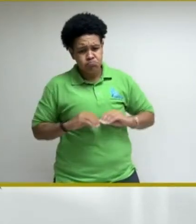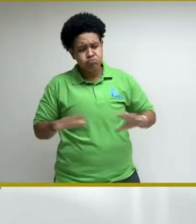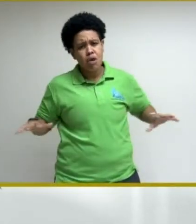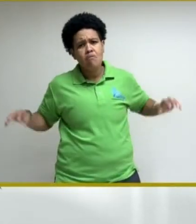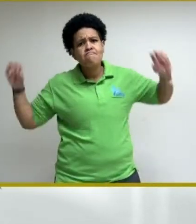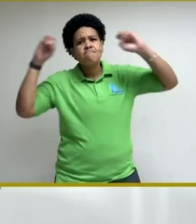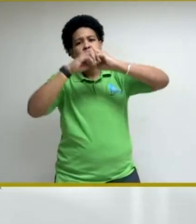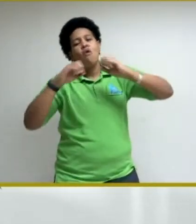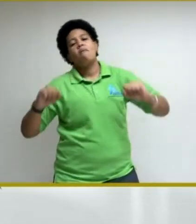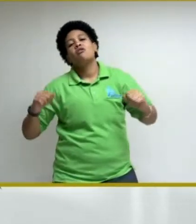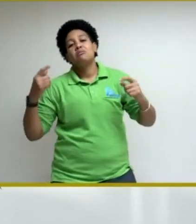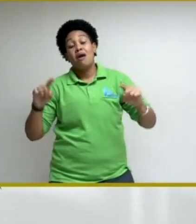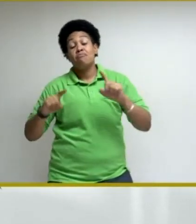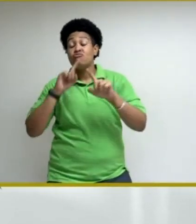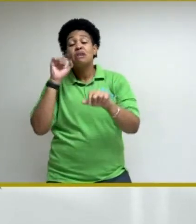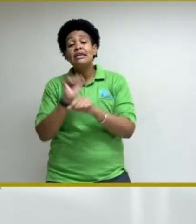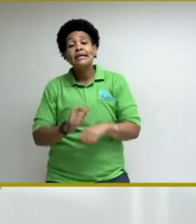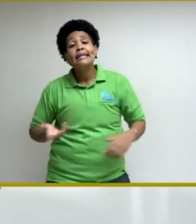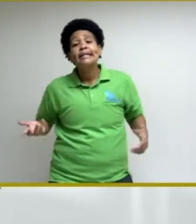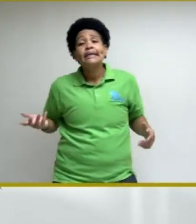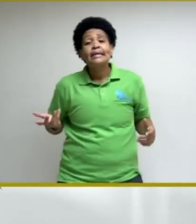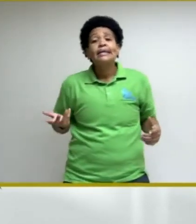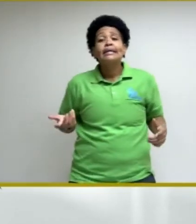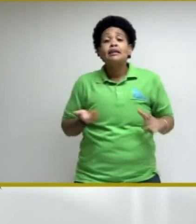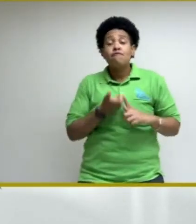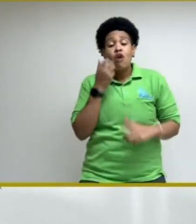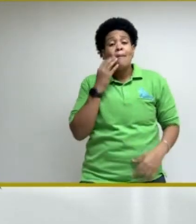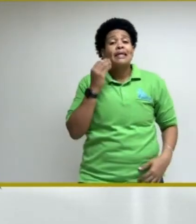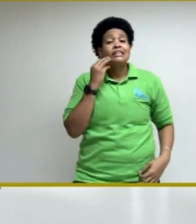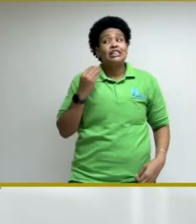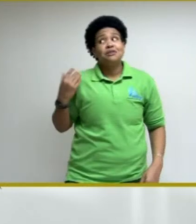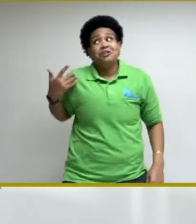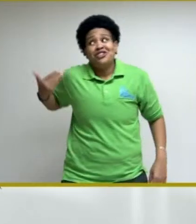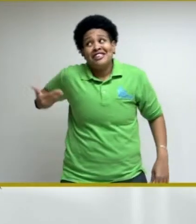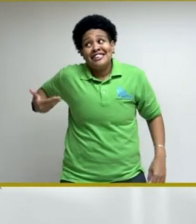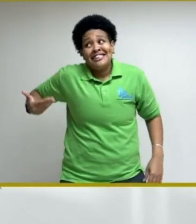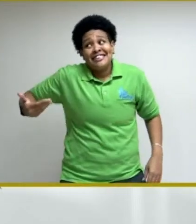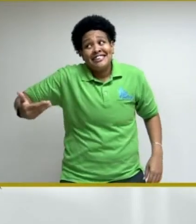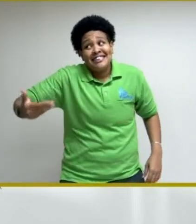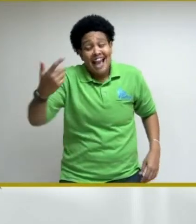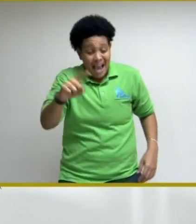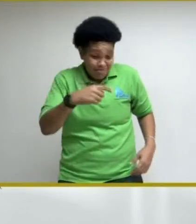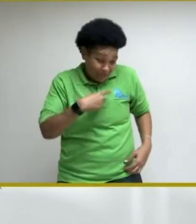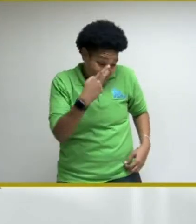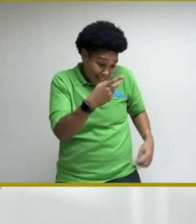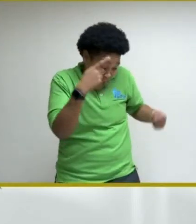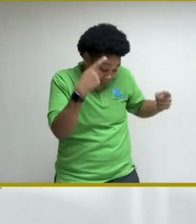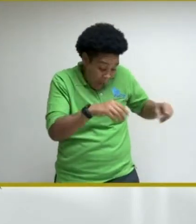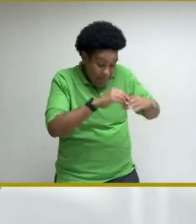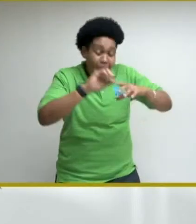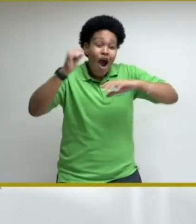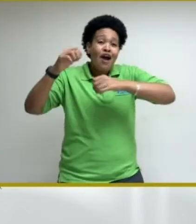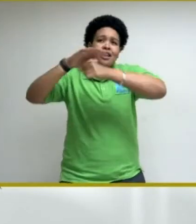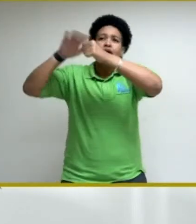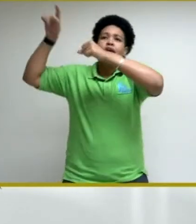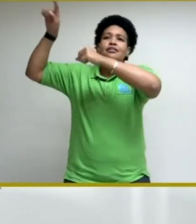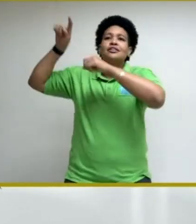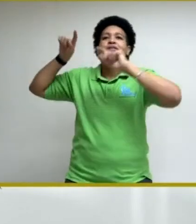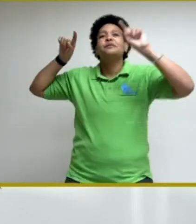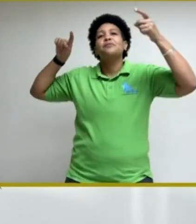are real from experience because we see this happening in other jurisdictions.